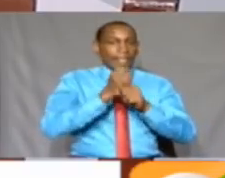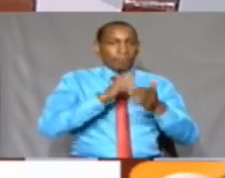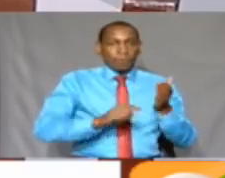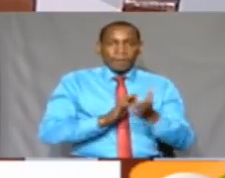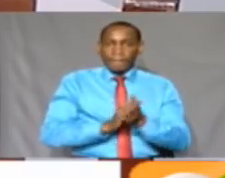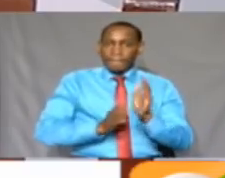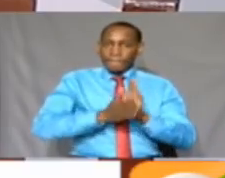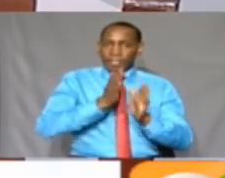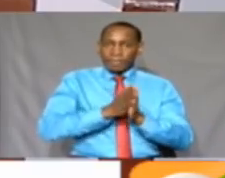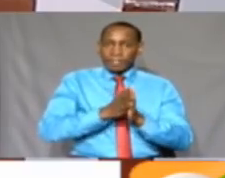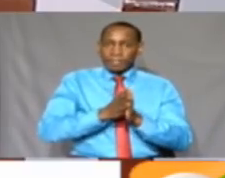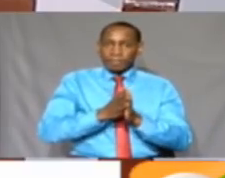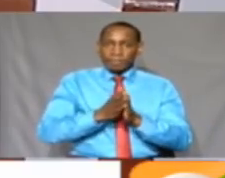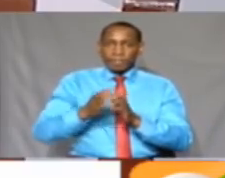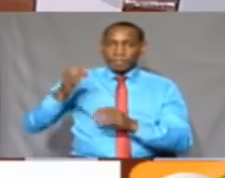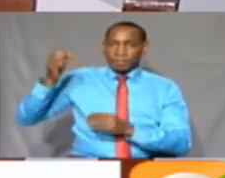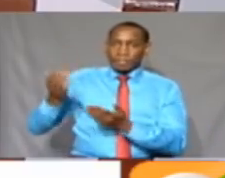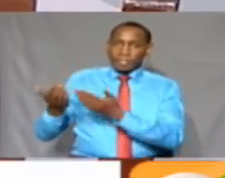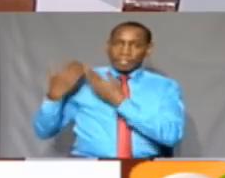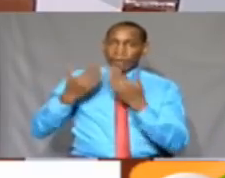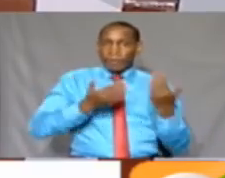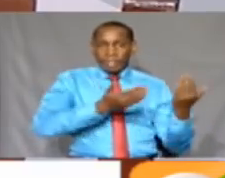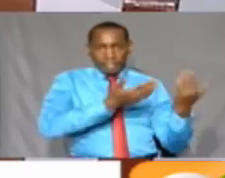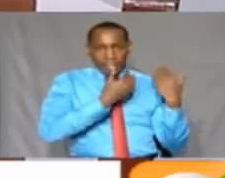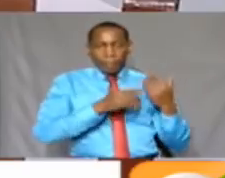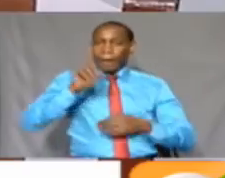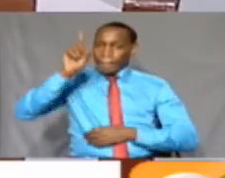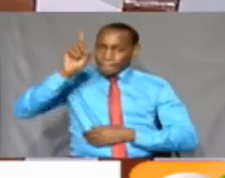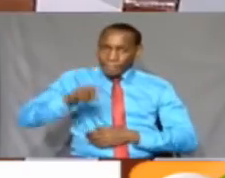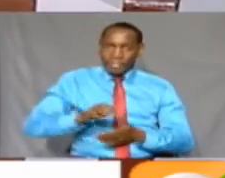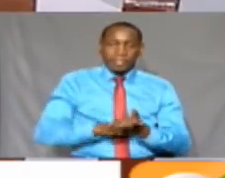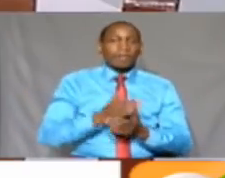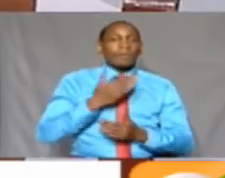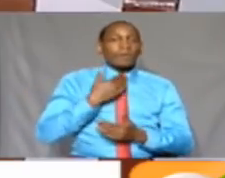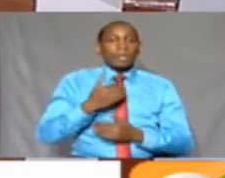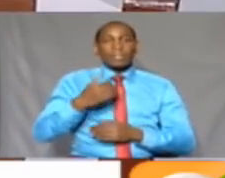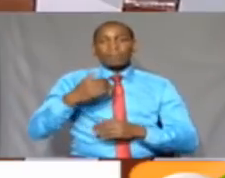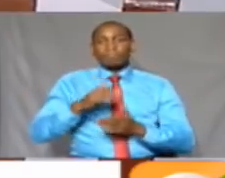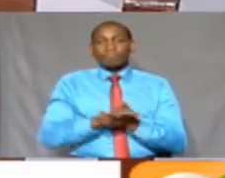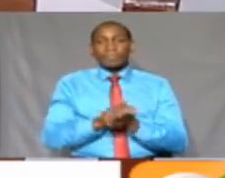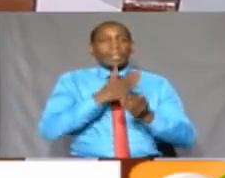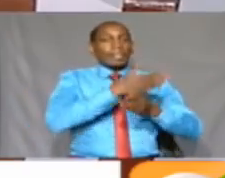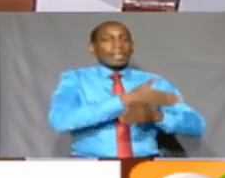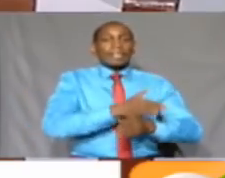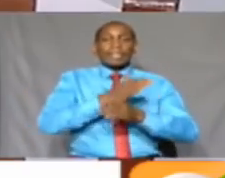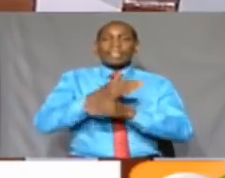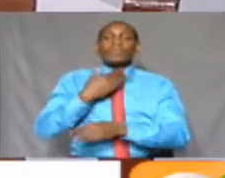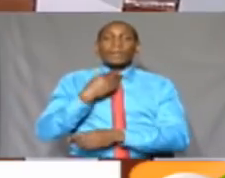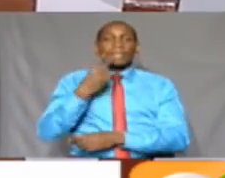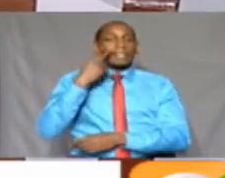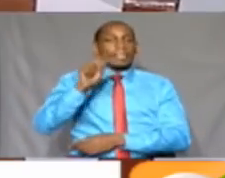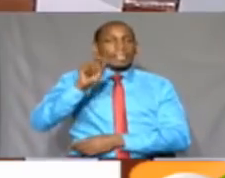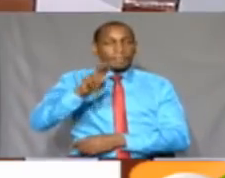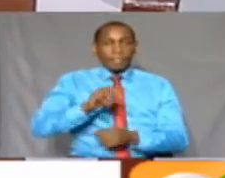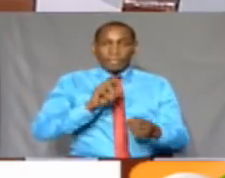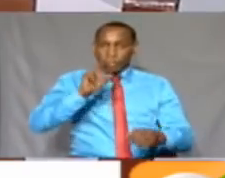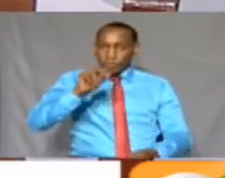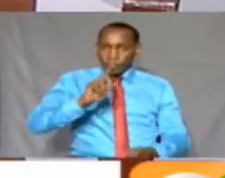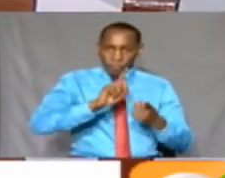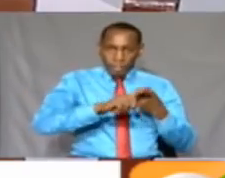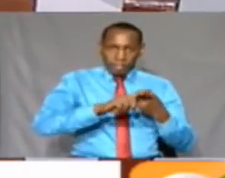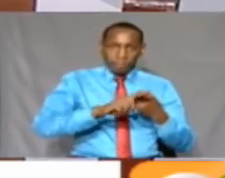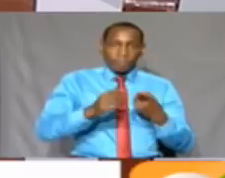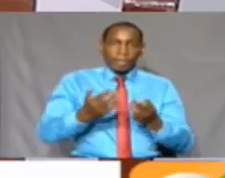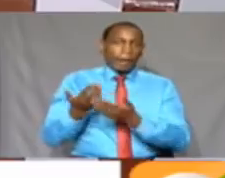rush, take a shower, mm-hmm. whether or not I'm there. Mm-hmm. And he will want to try and go to watch TV, and we say, shower,